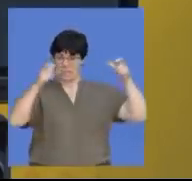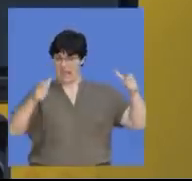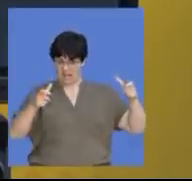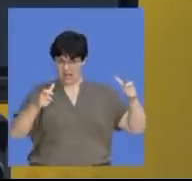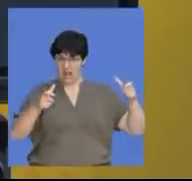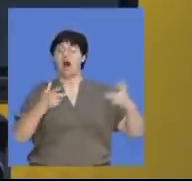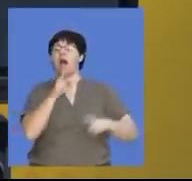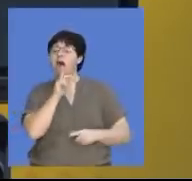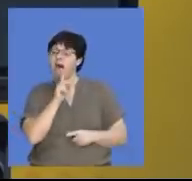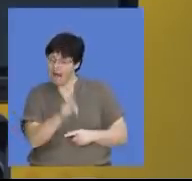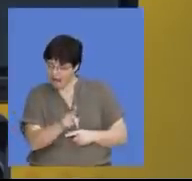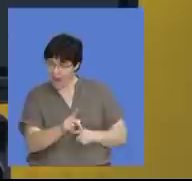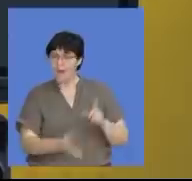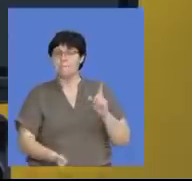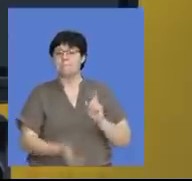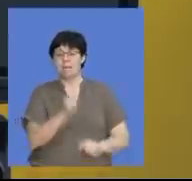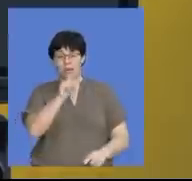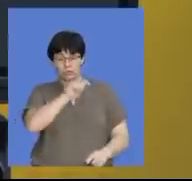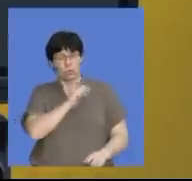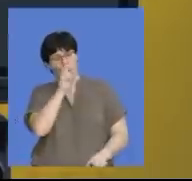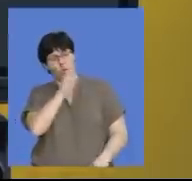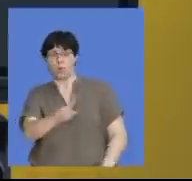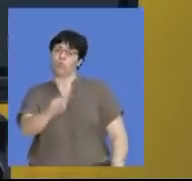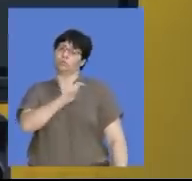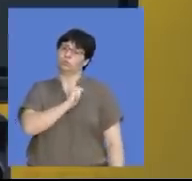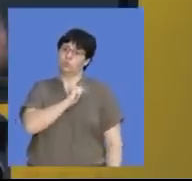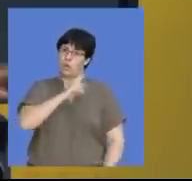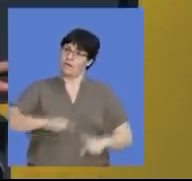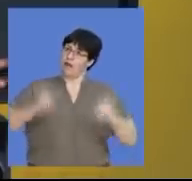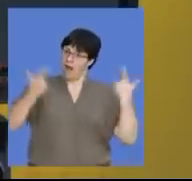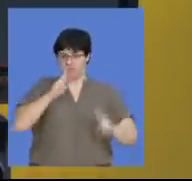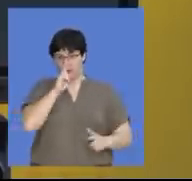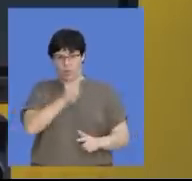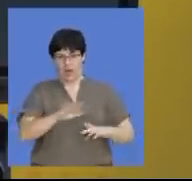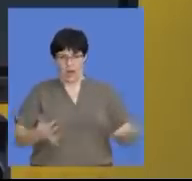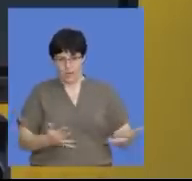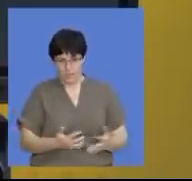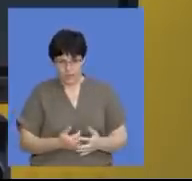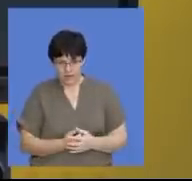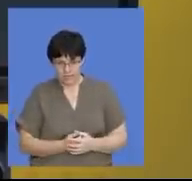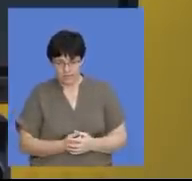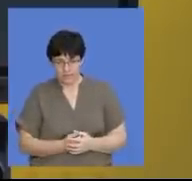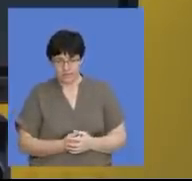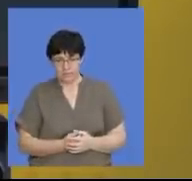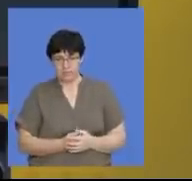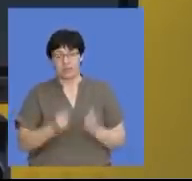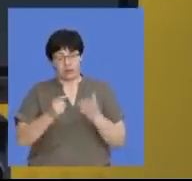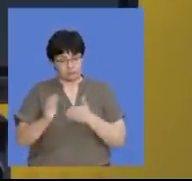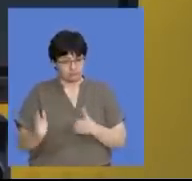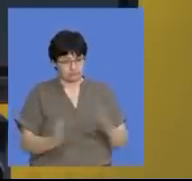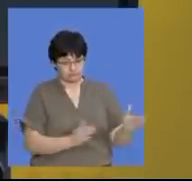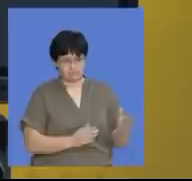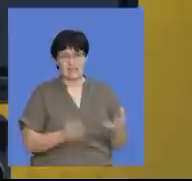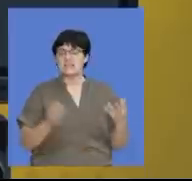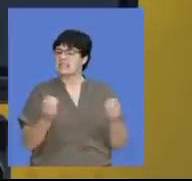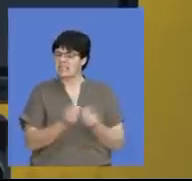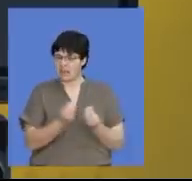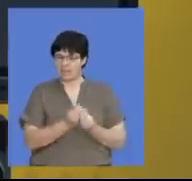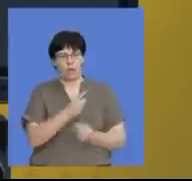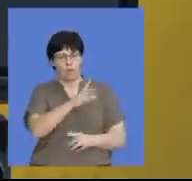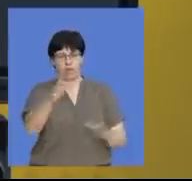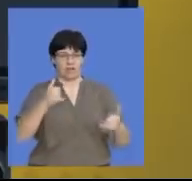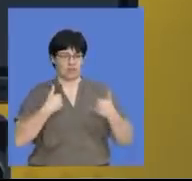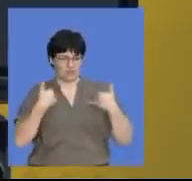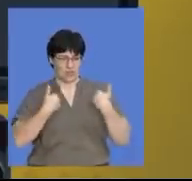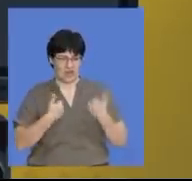actual reality of that feature on the Earth's surface. Now, let's move on to something which you all